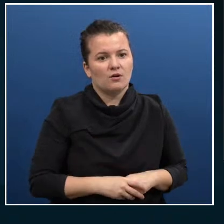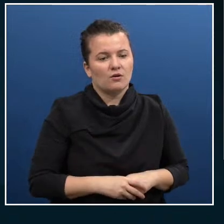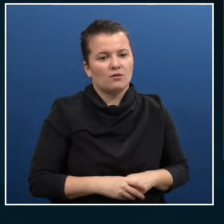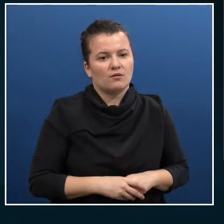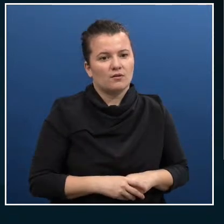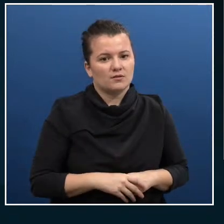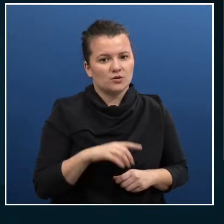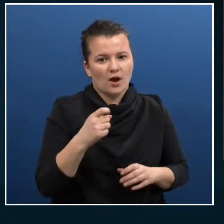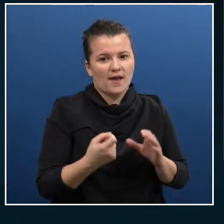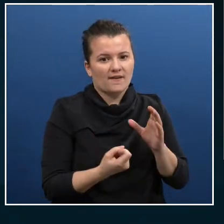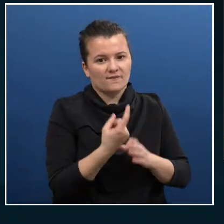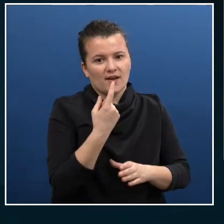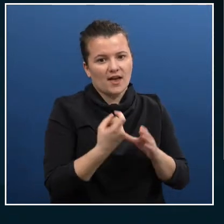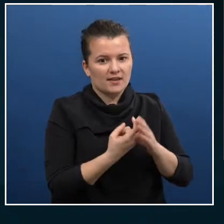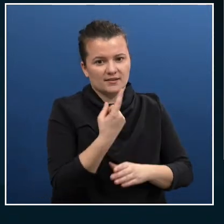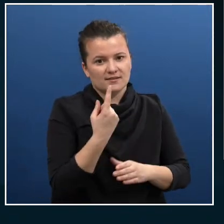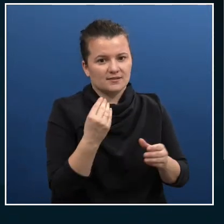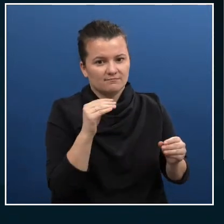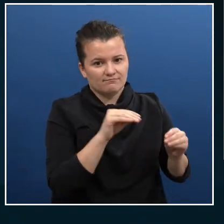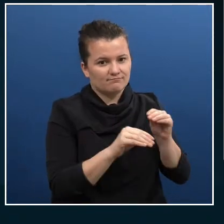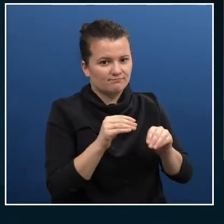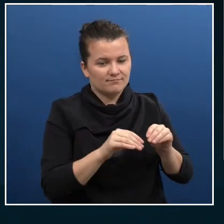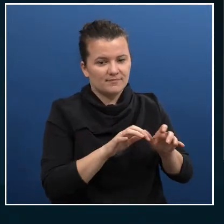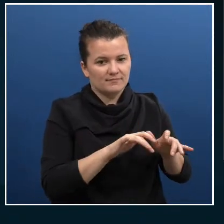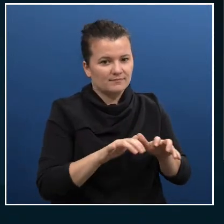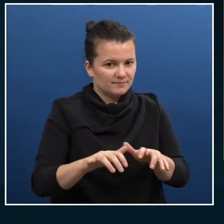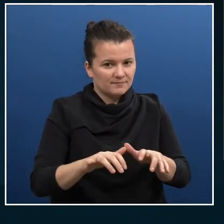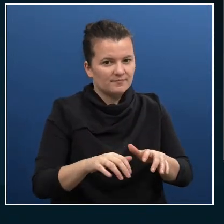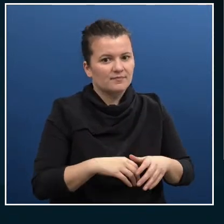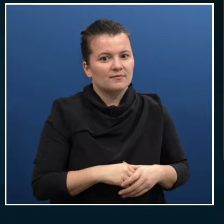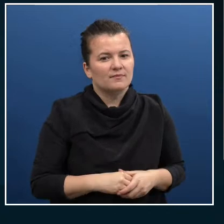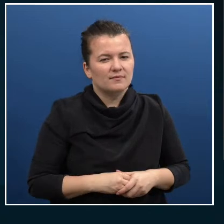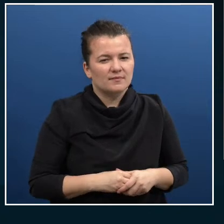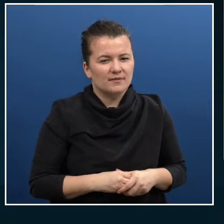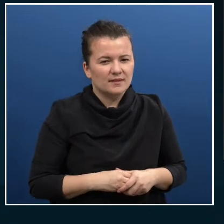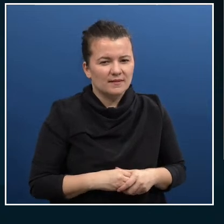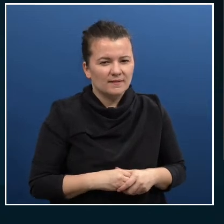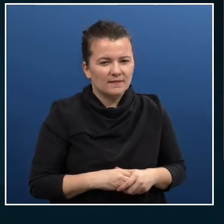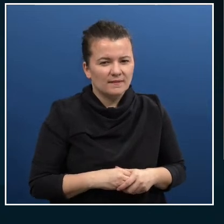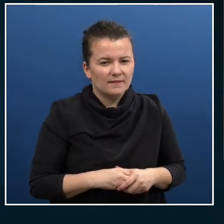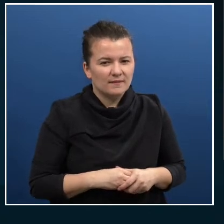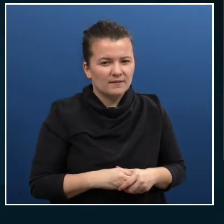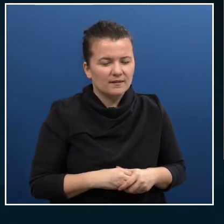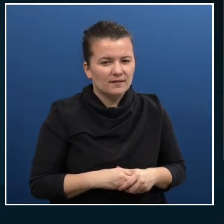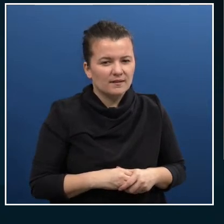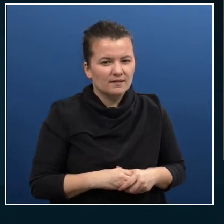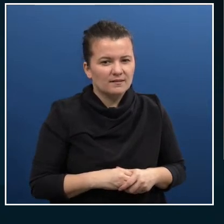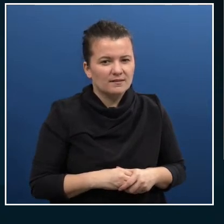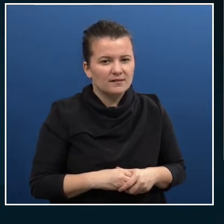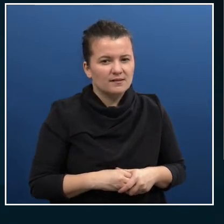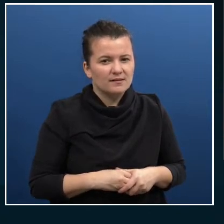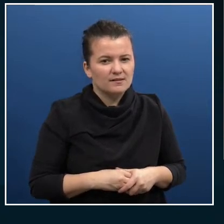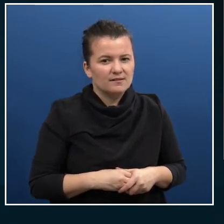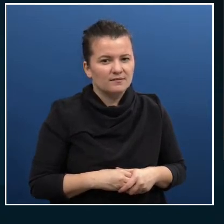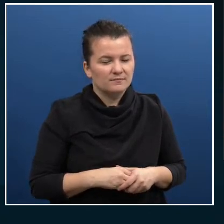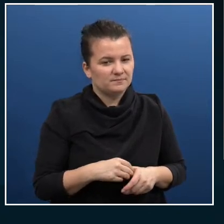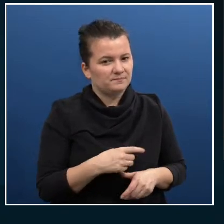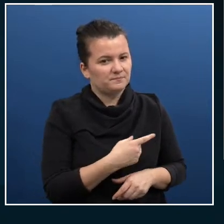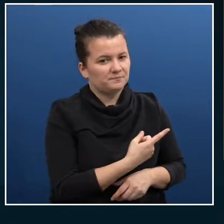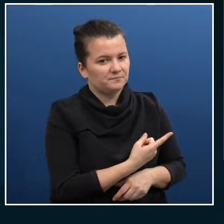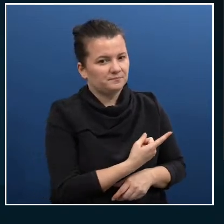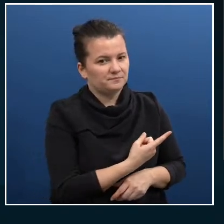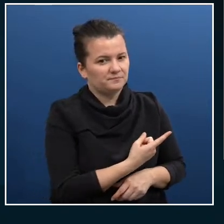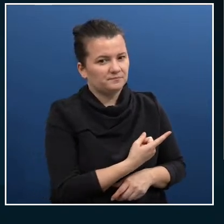presentations is always challenging with new time.